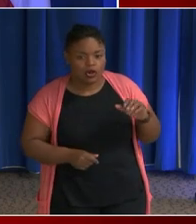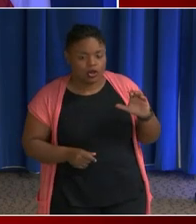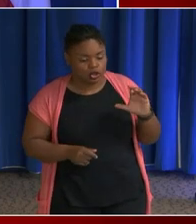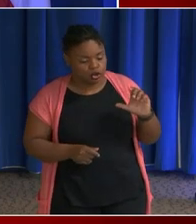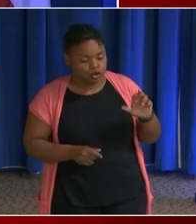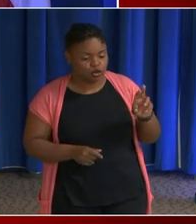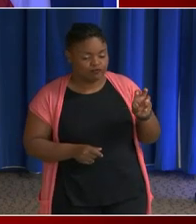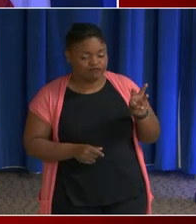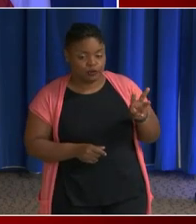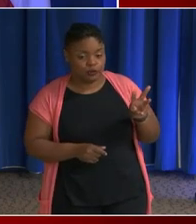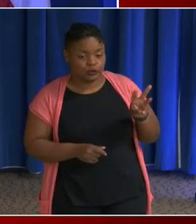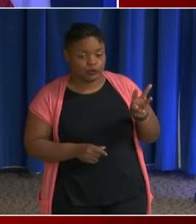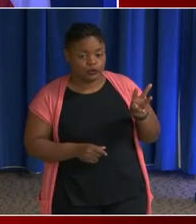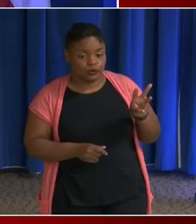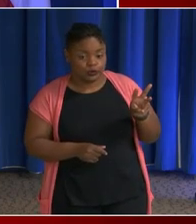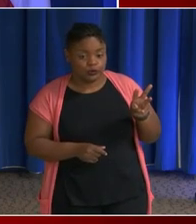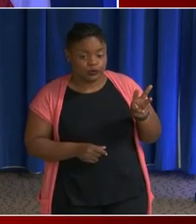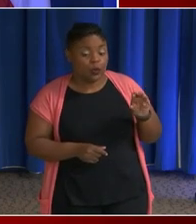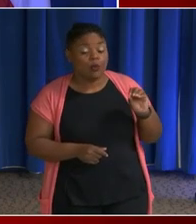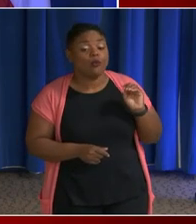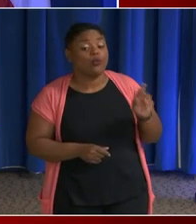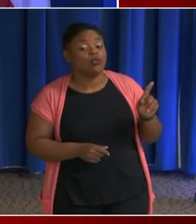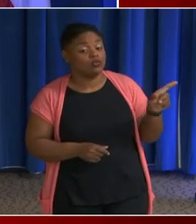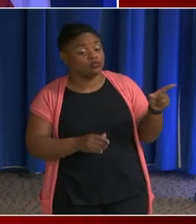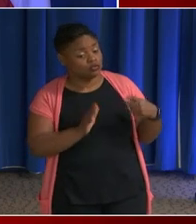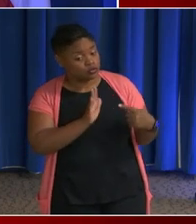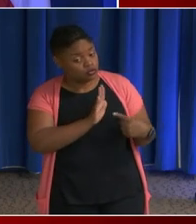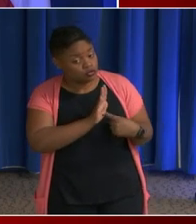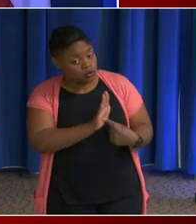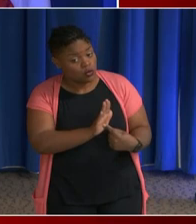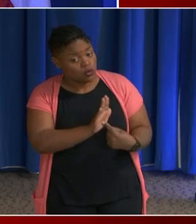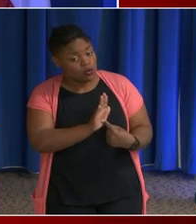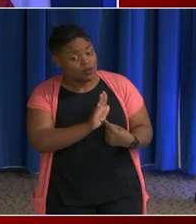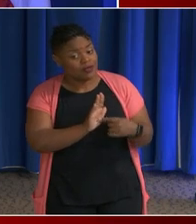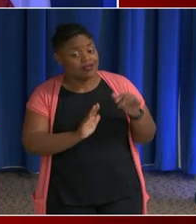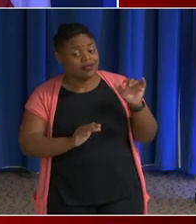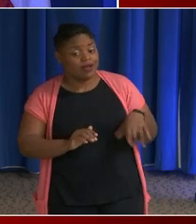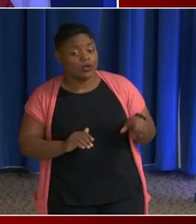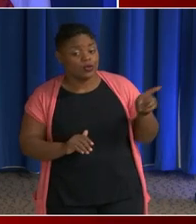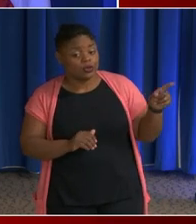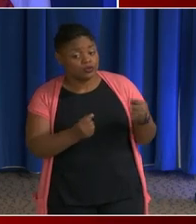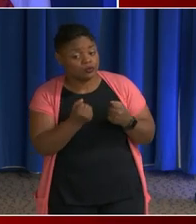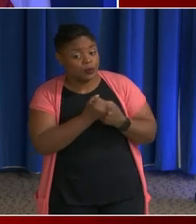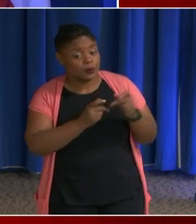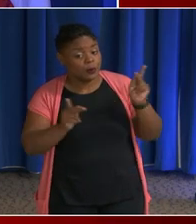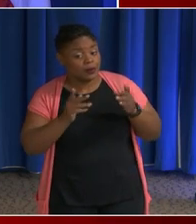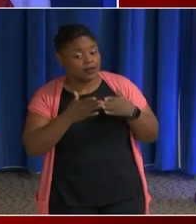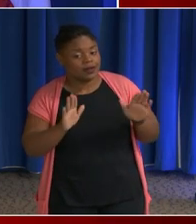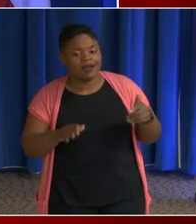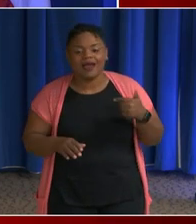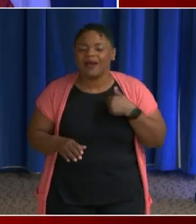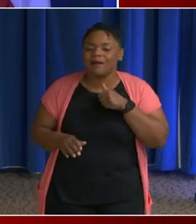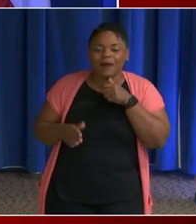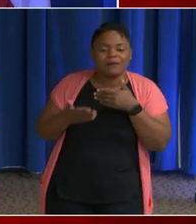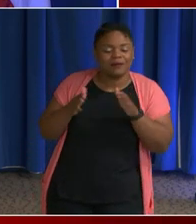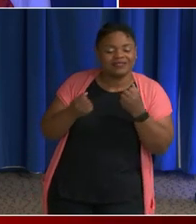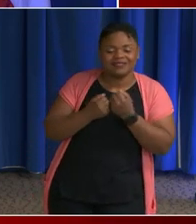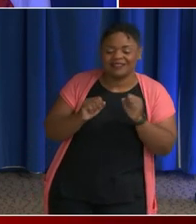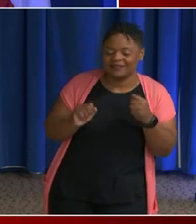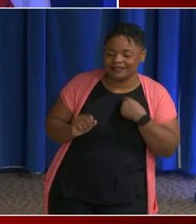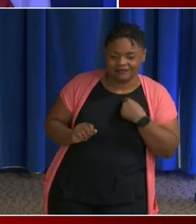protesters that you were backing them, or at least their cause? I'm not a public safety official, but I'm going to give you my gut